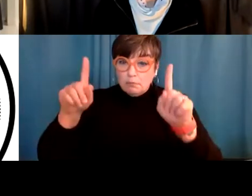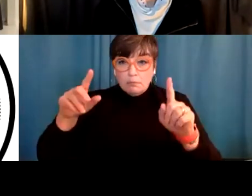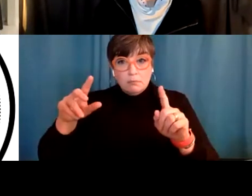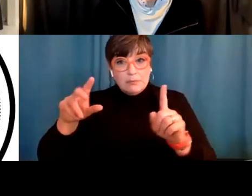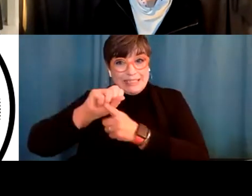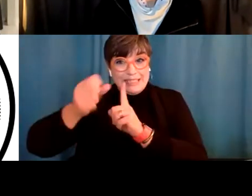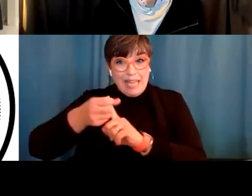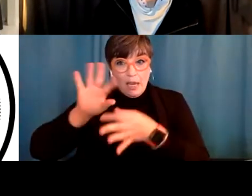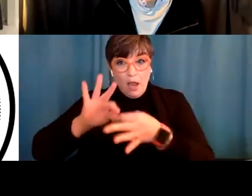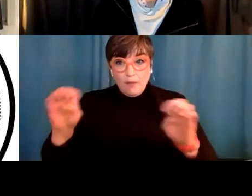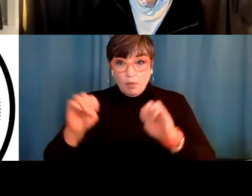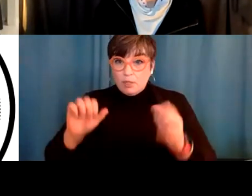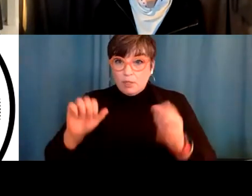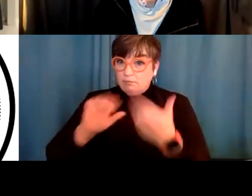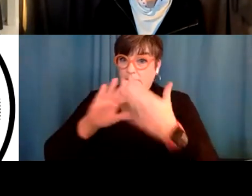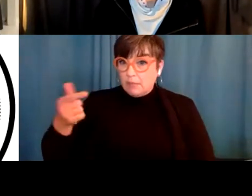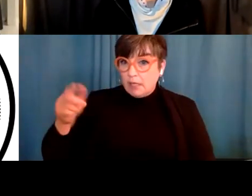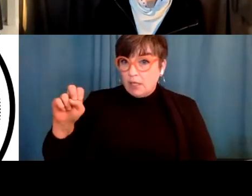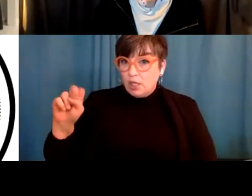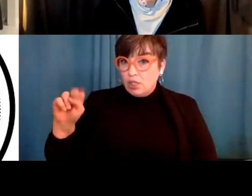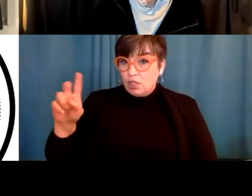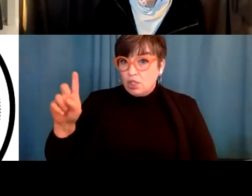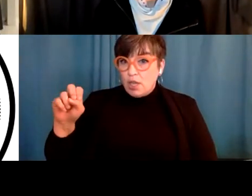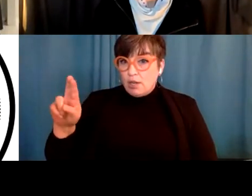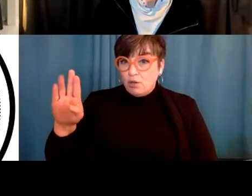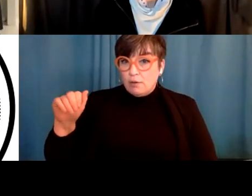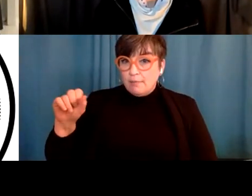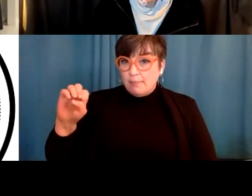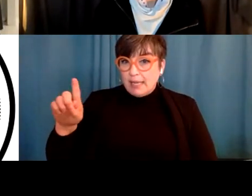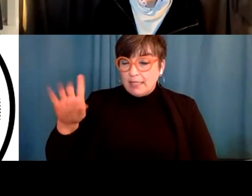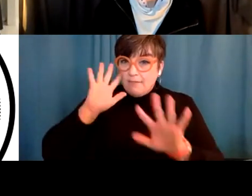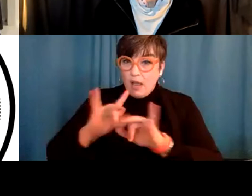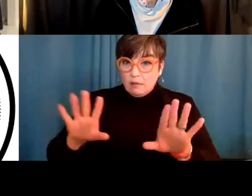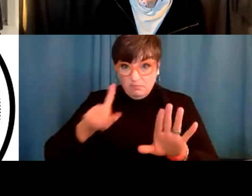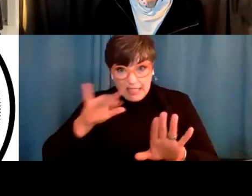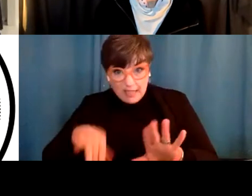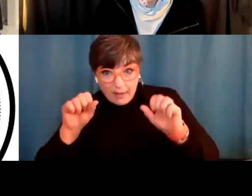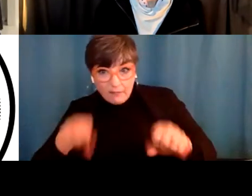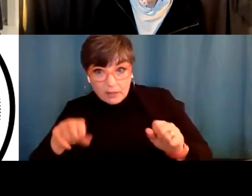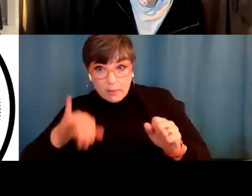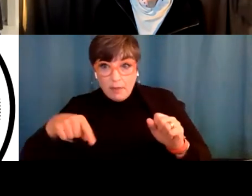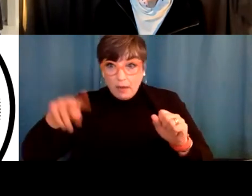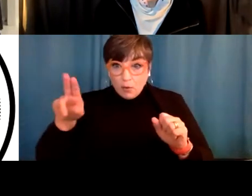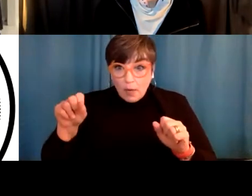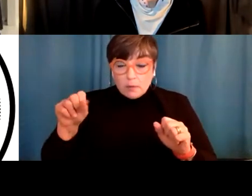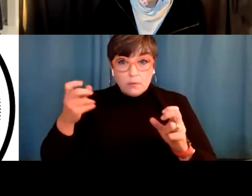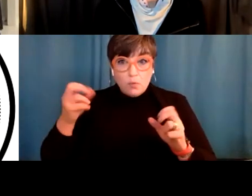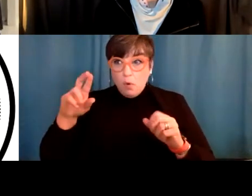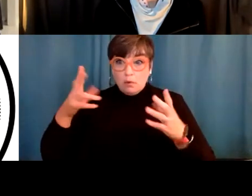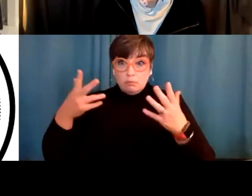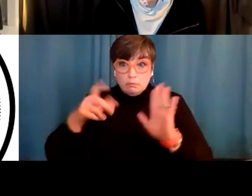Mm-hmm. Is this a feasible example that states could follow suit or even nationwide, federally, to